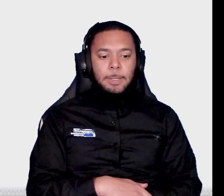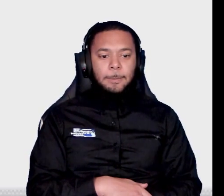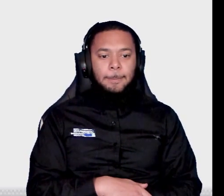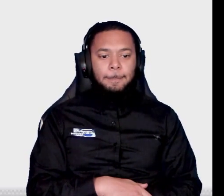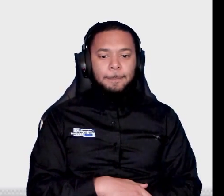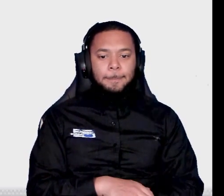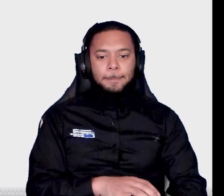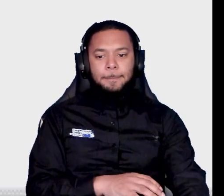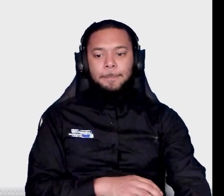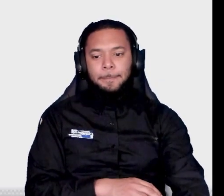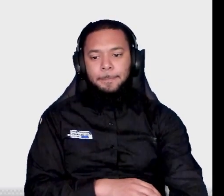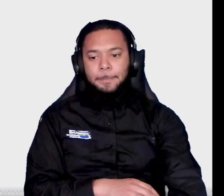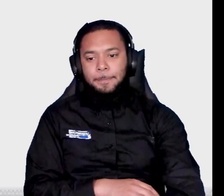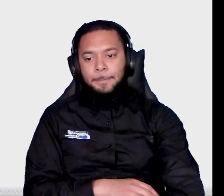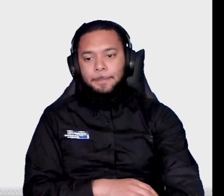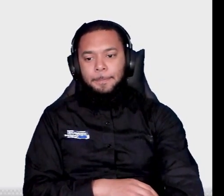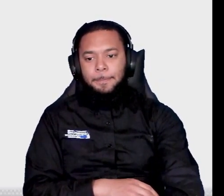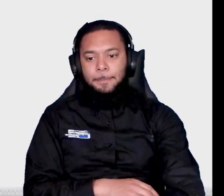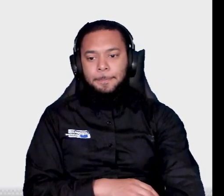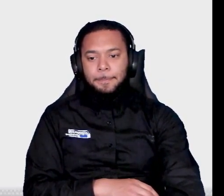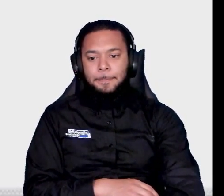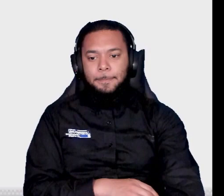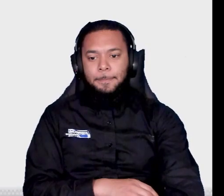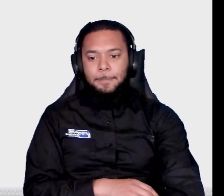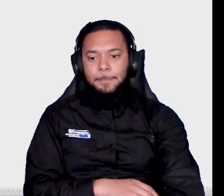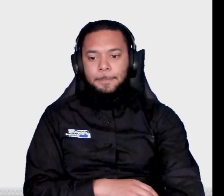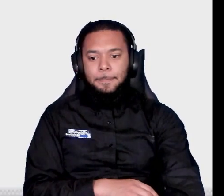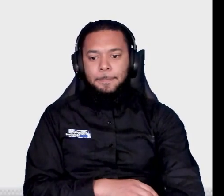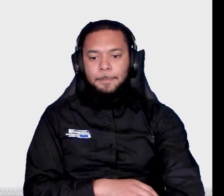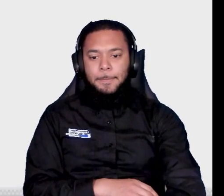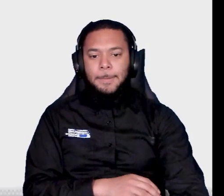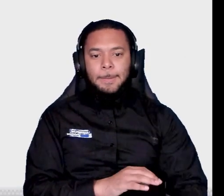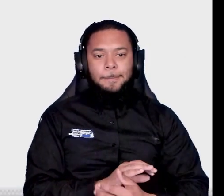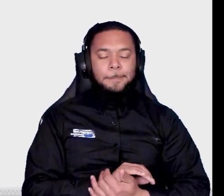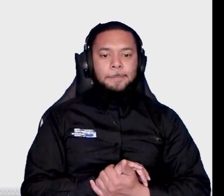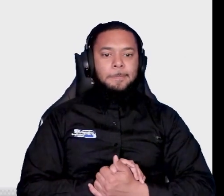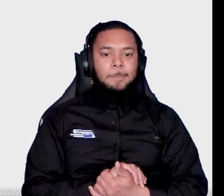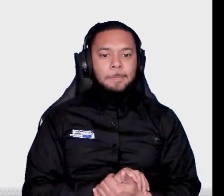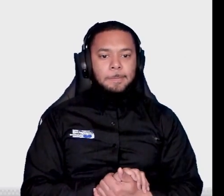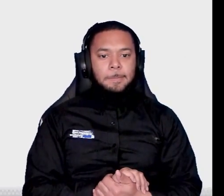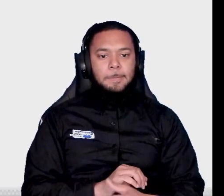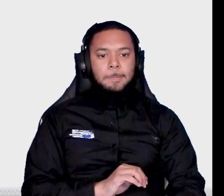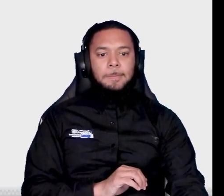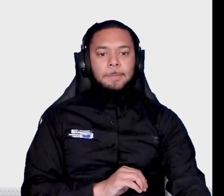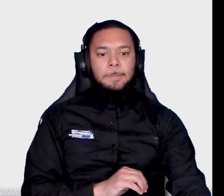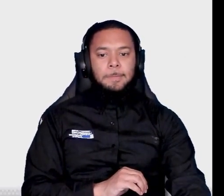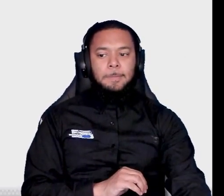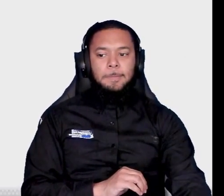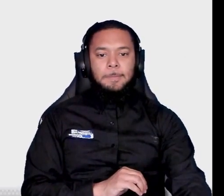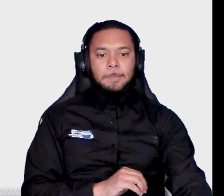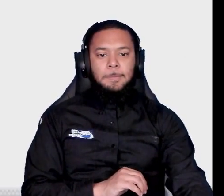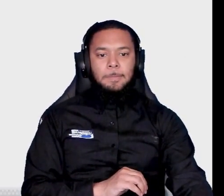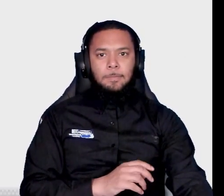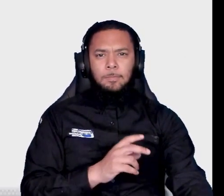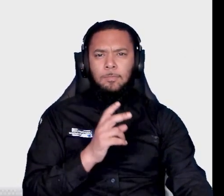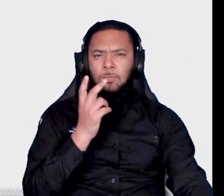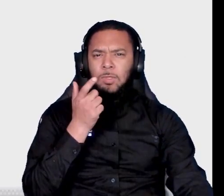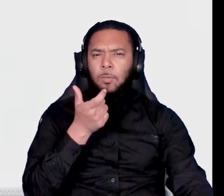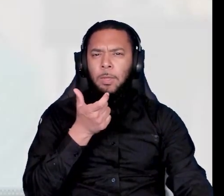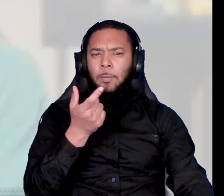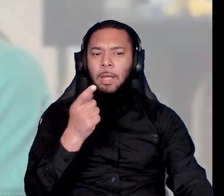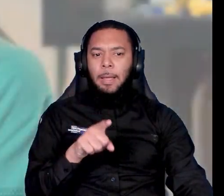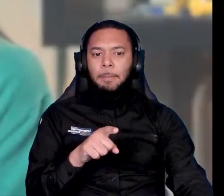And put a semicolon at the end, and then I'm going to read that into hobby. And watch what happens when